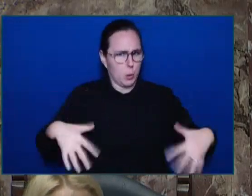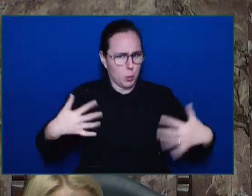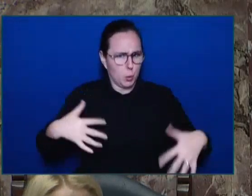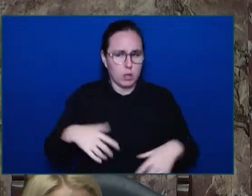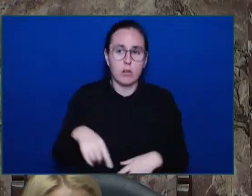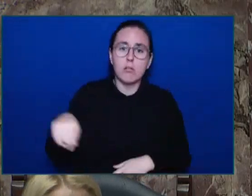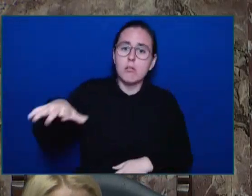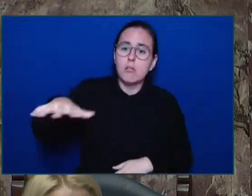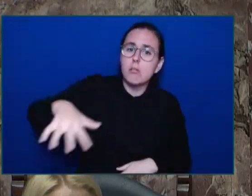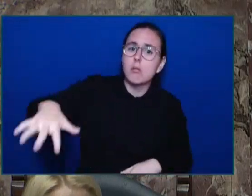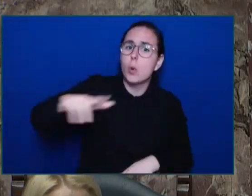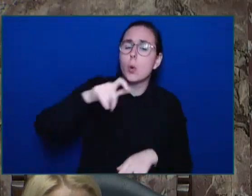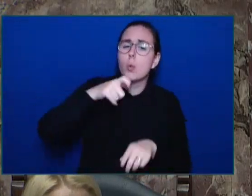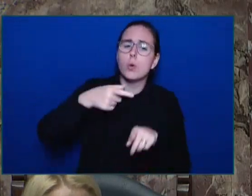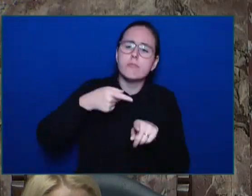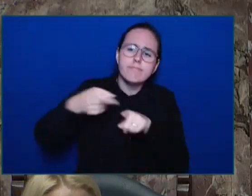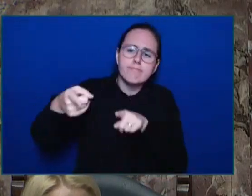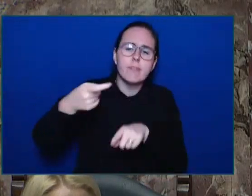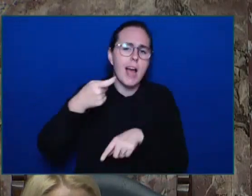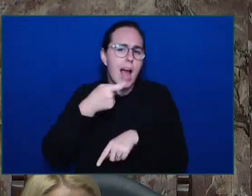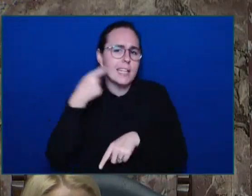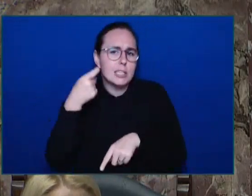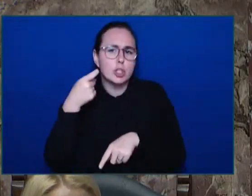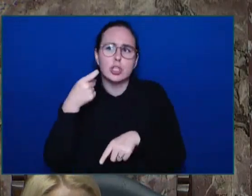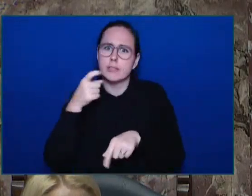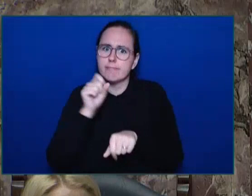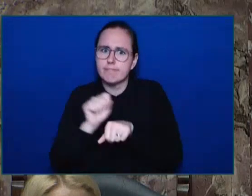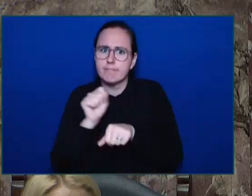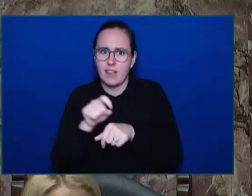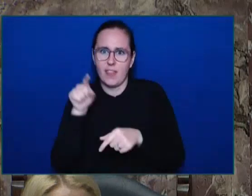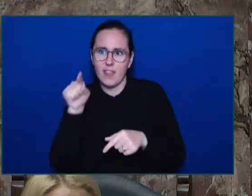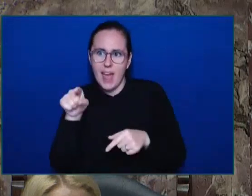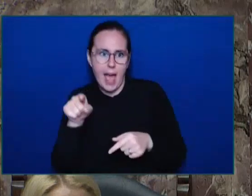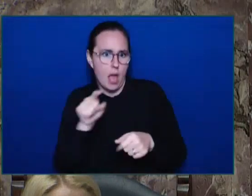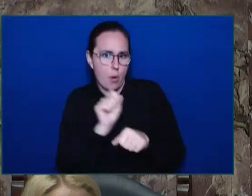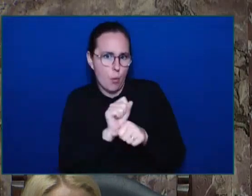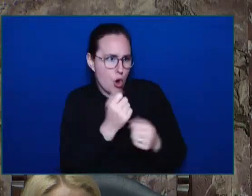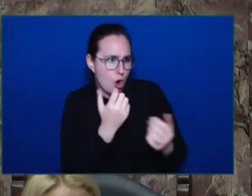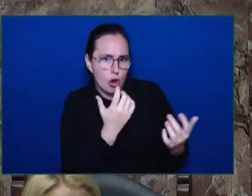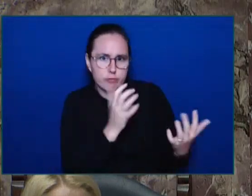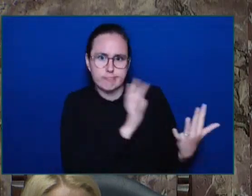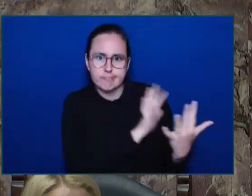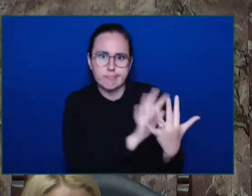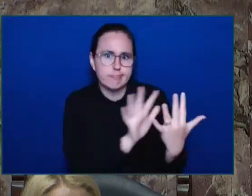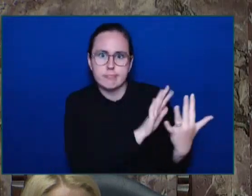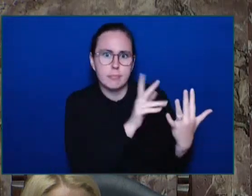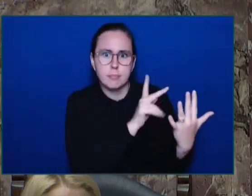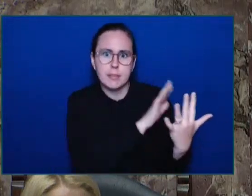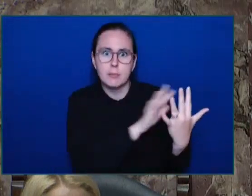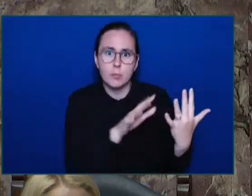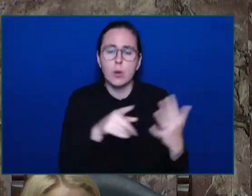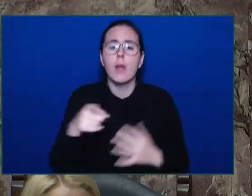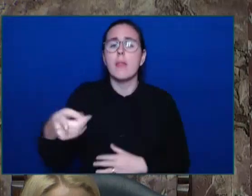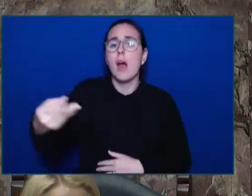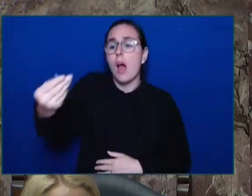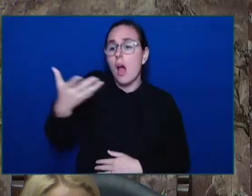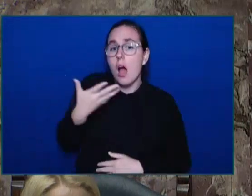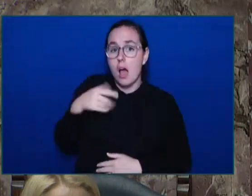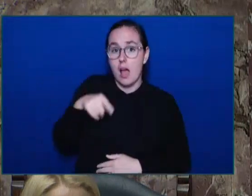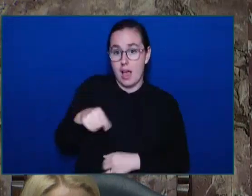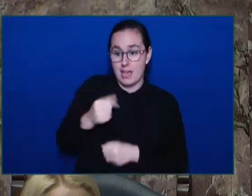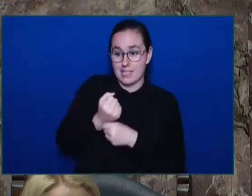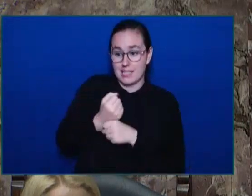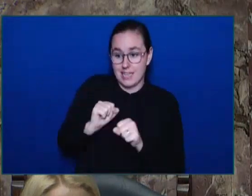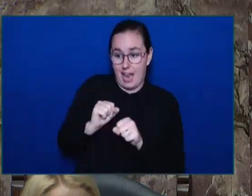with a prescribed safer supply model, really in order to try and do everything that we can to separate people from the toxic